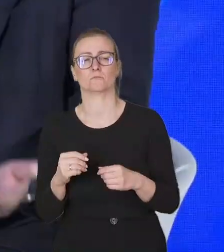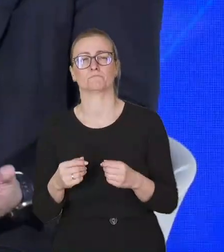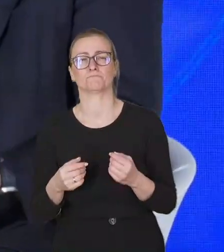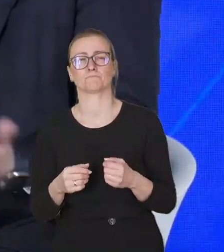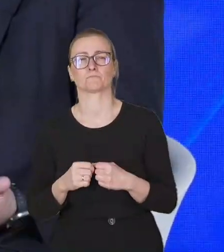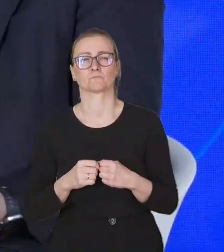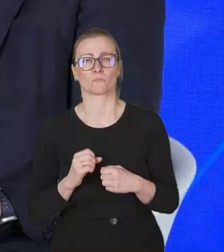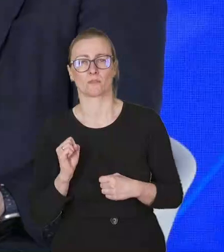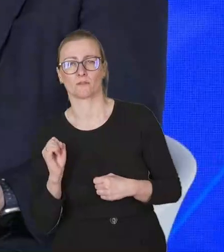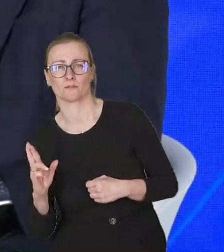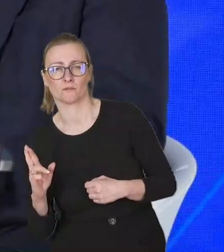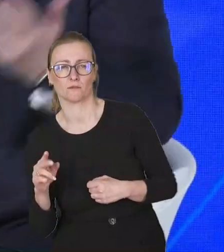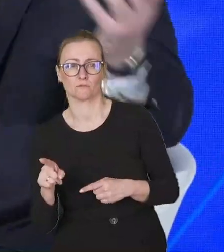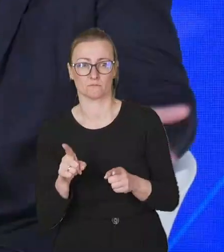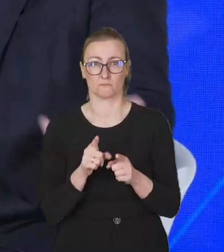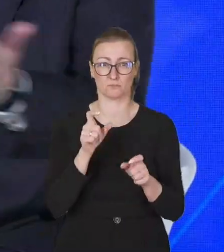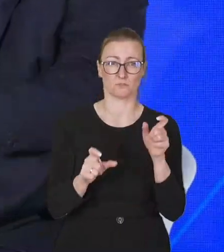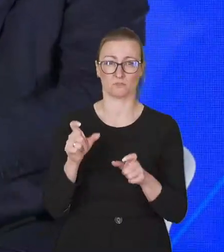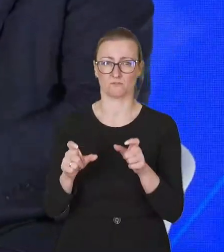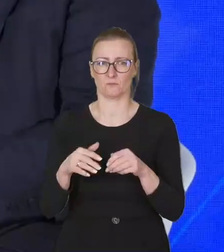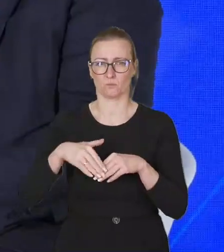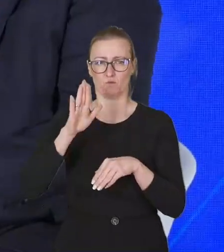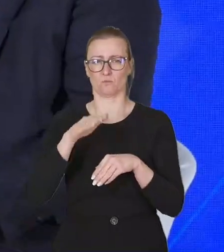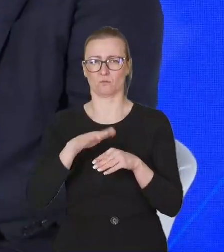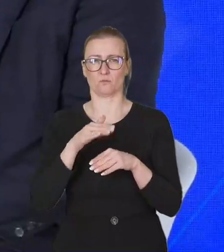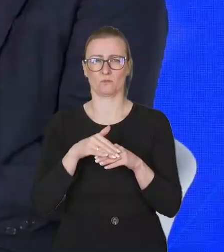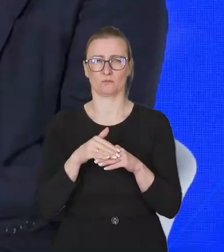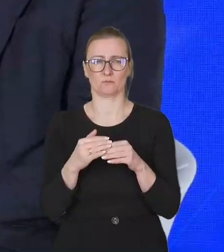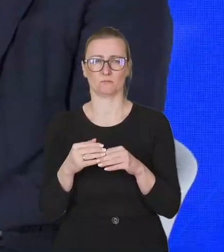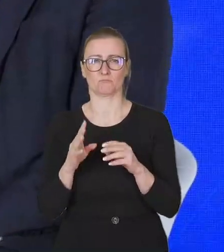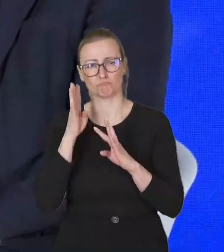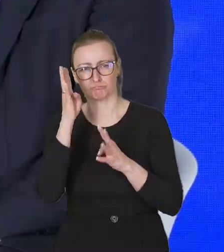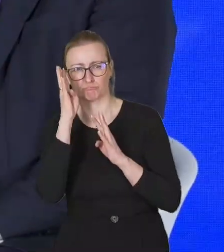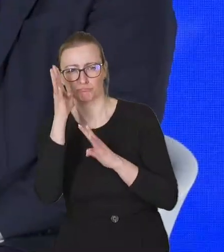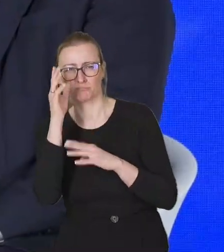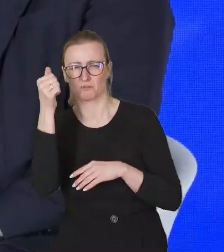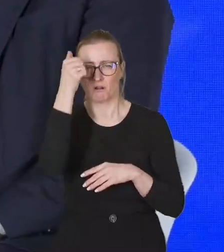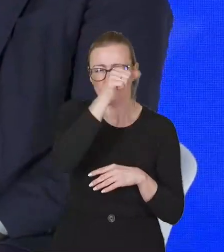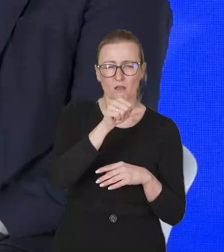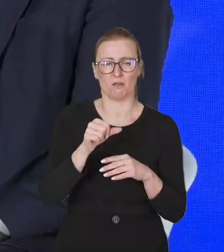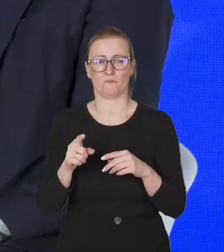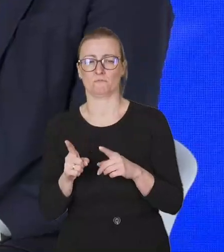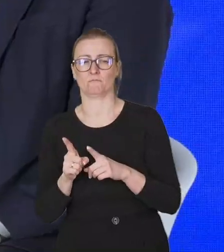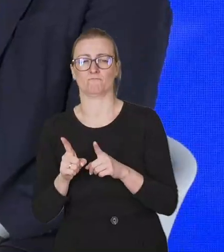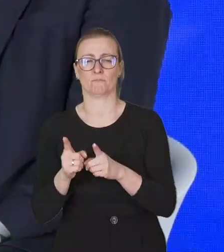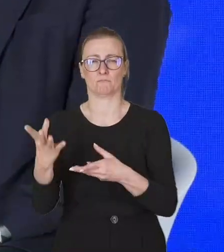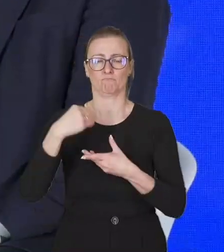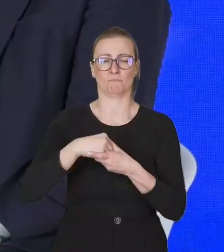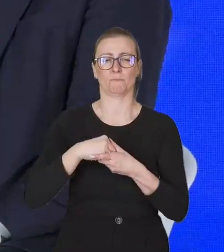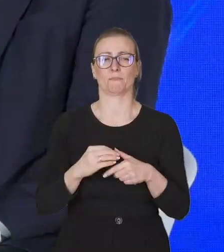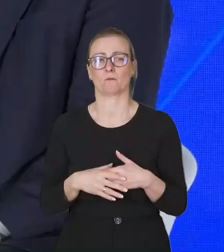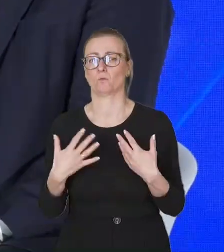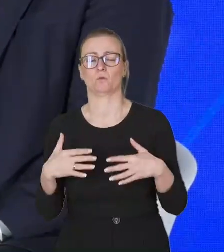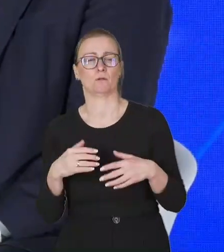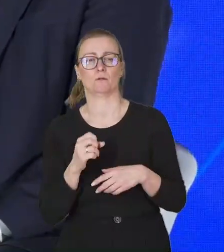because talents are leaving Europe for either westwards or eastwards. That's the problem today. So we know what to